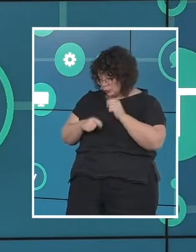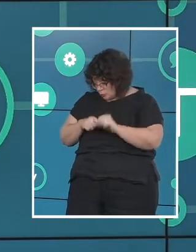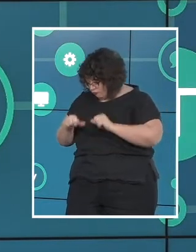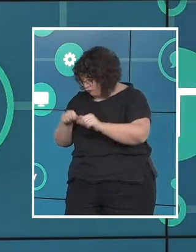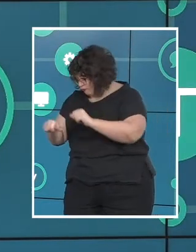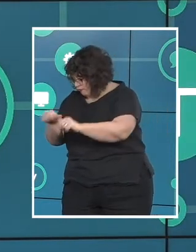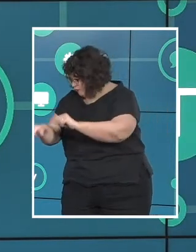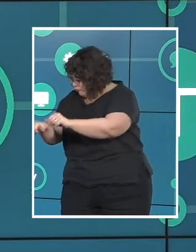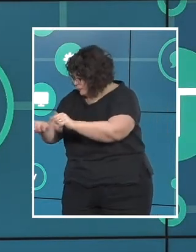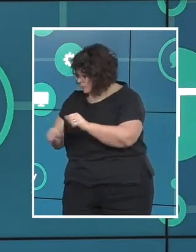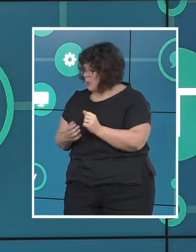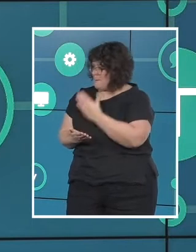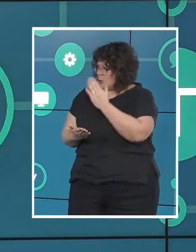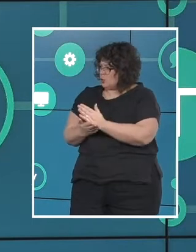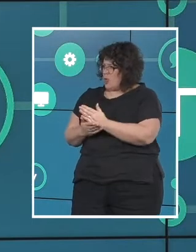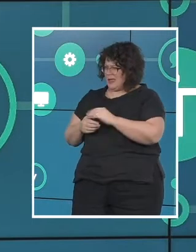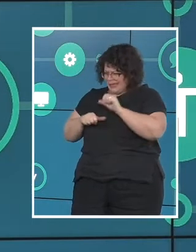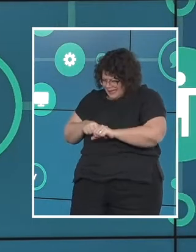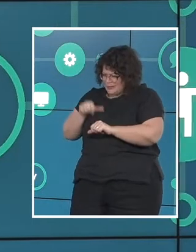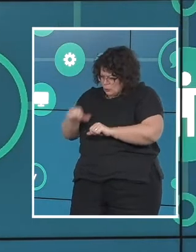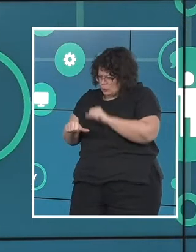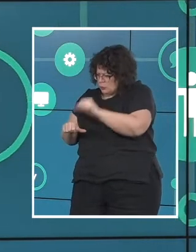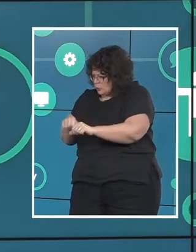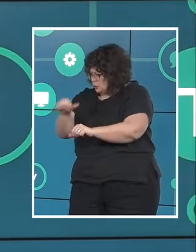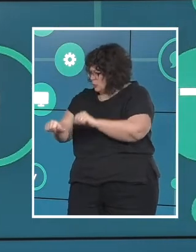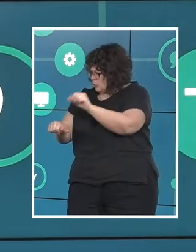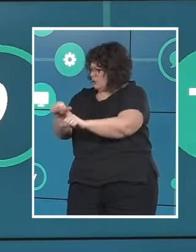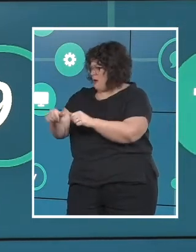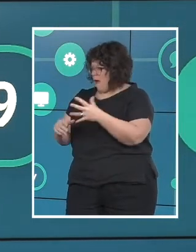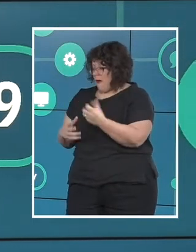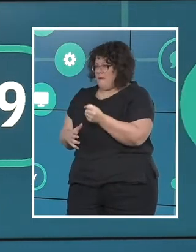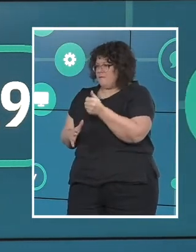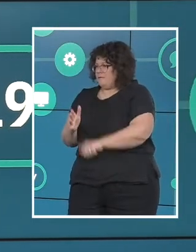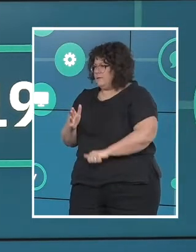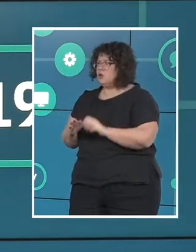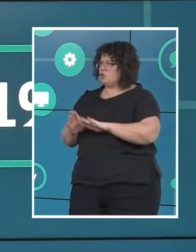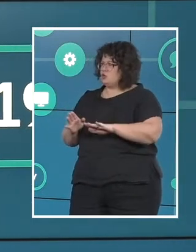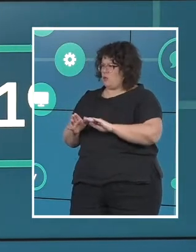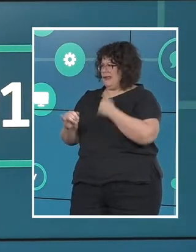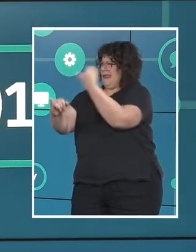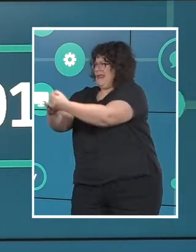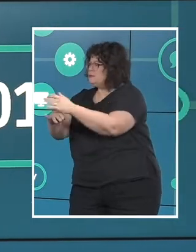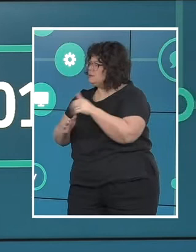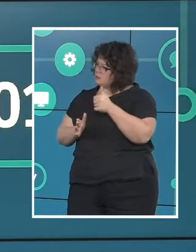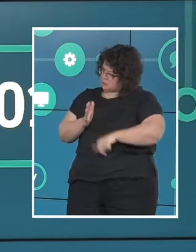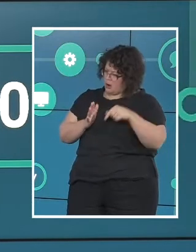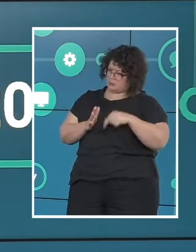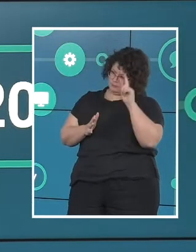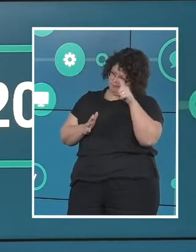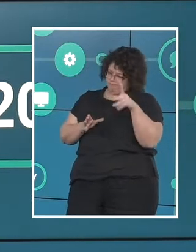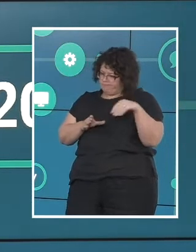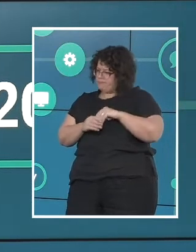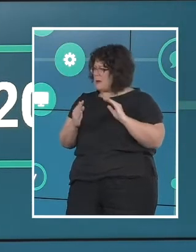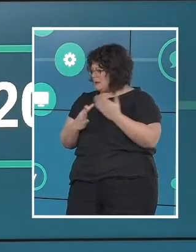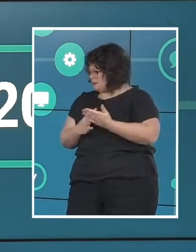last component of our accessibility labs is we really use them as a showplace. So we make sure that we bring in users with disabilities to provide